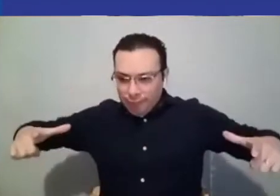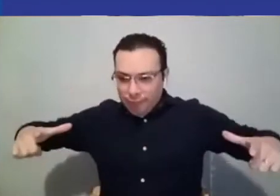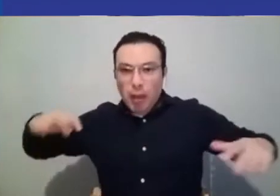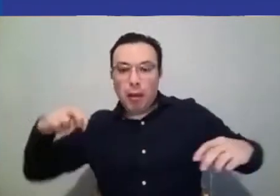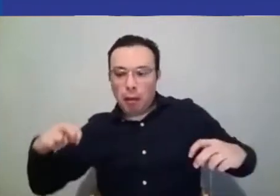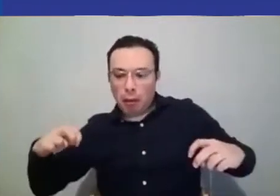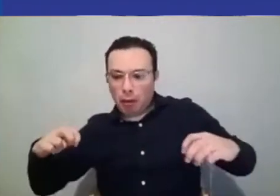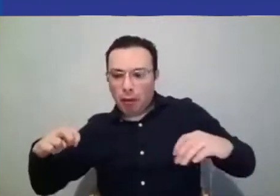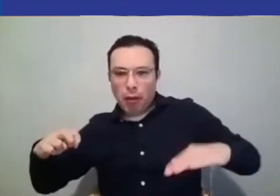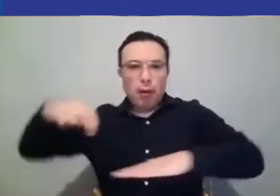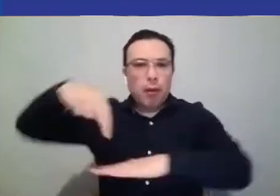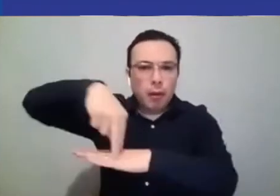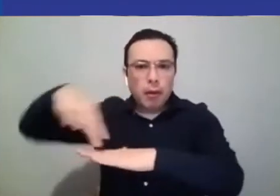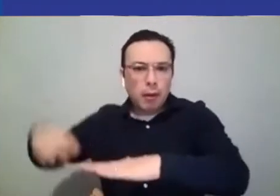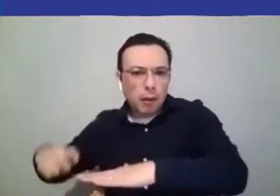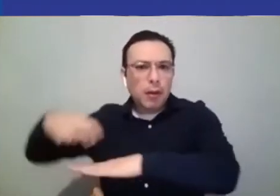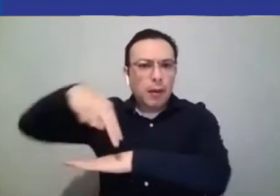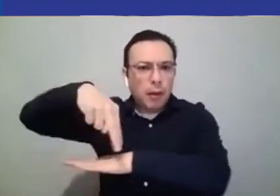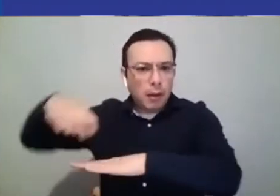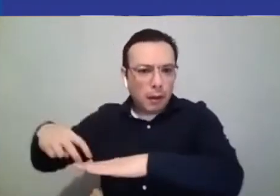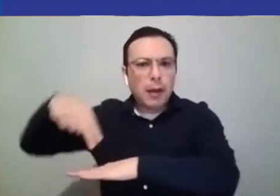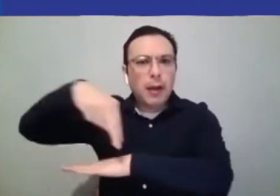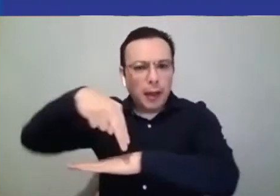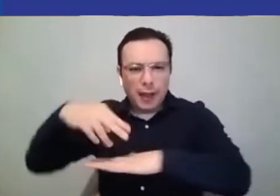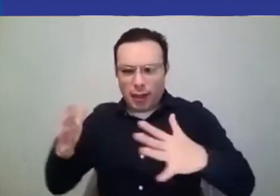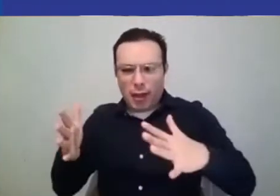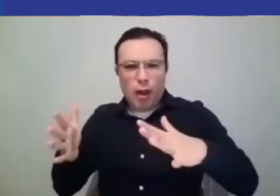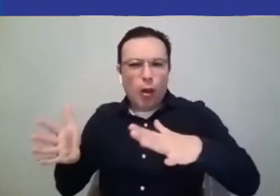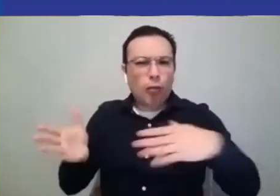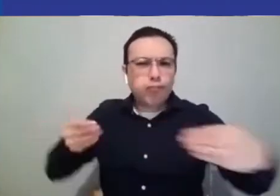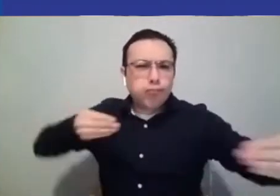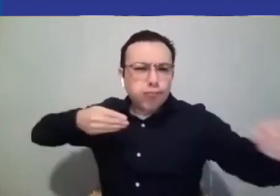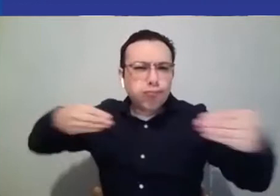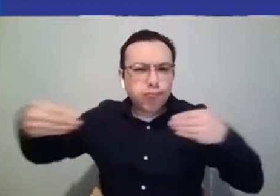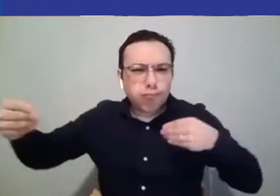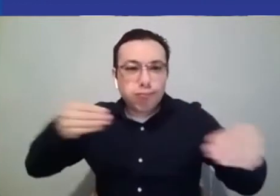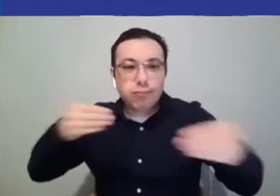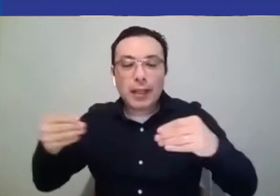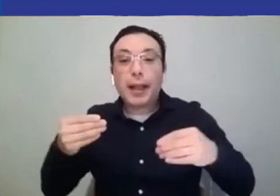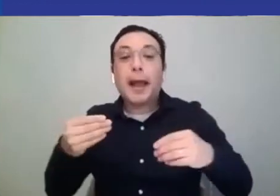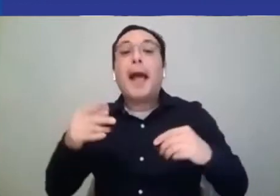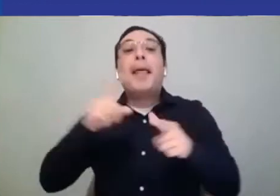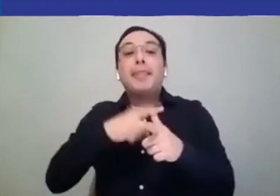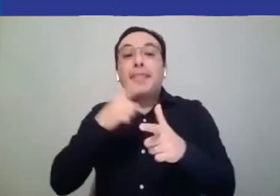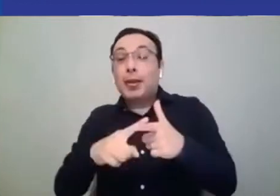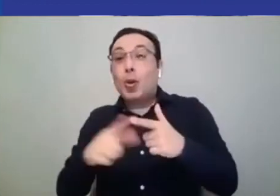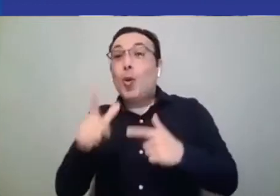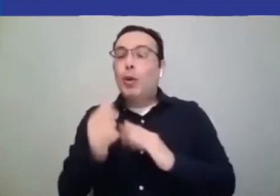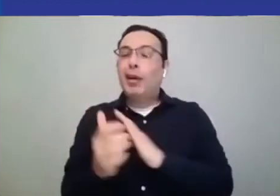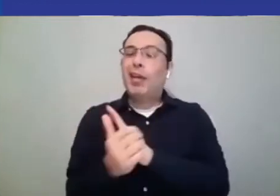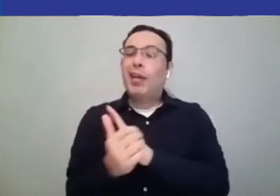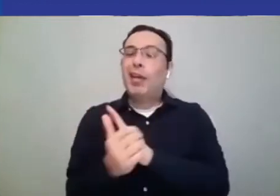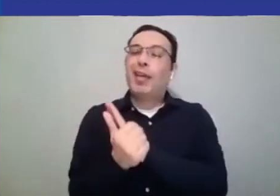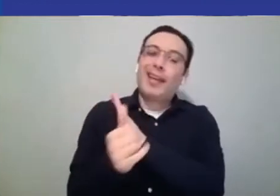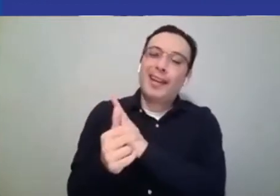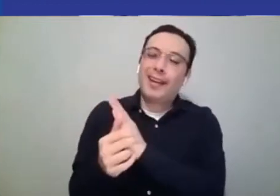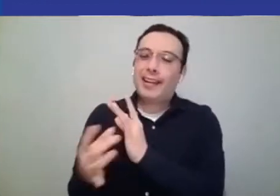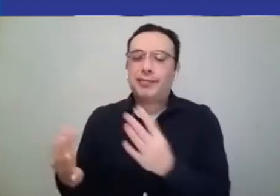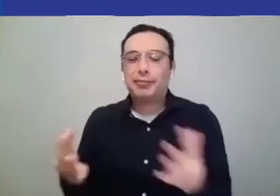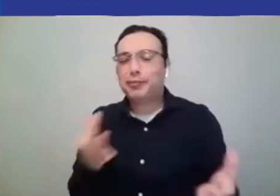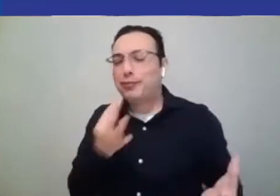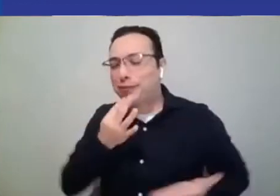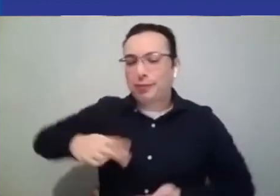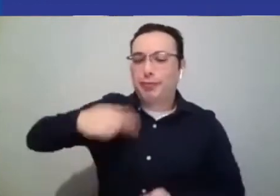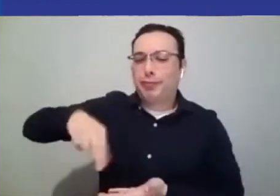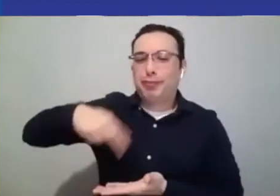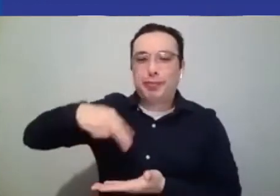boundary would be much more fluid. And of course, is defined within community who the skilled dancers are. They're the